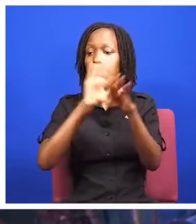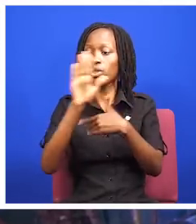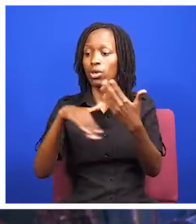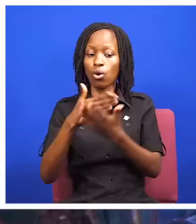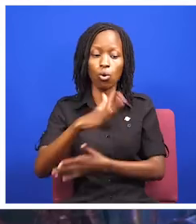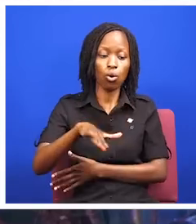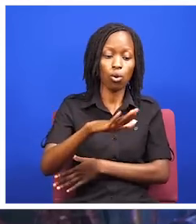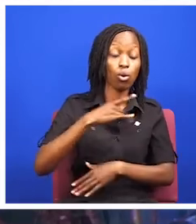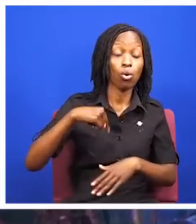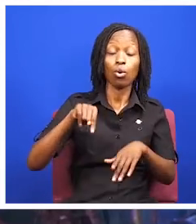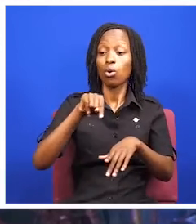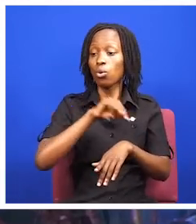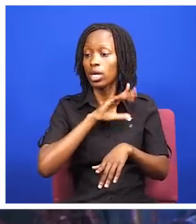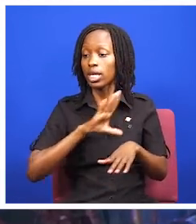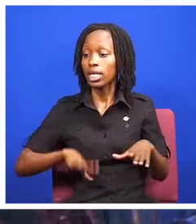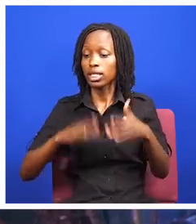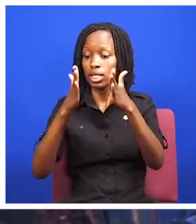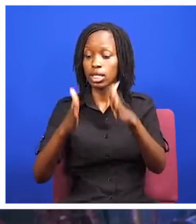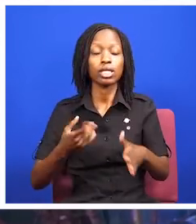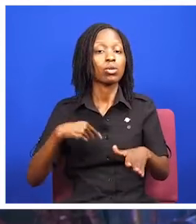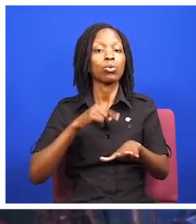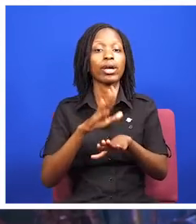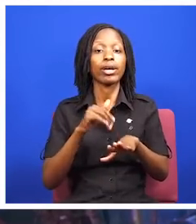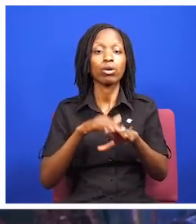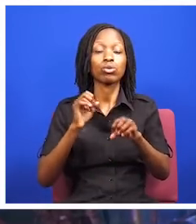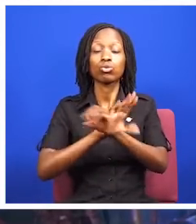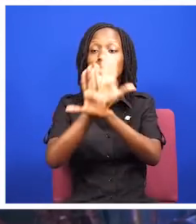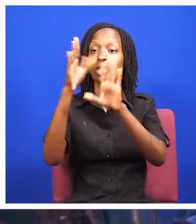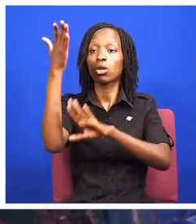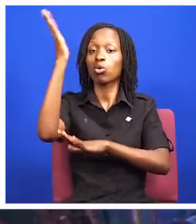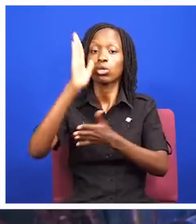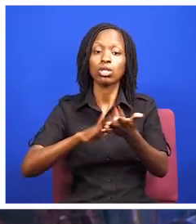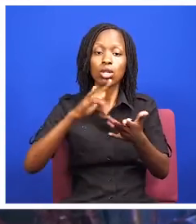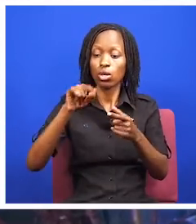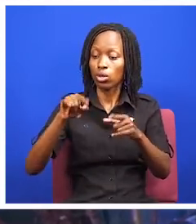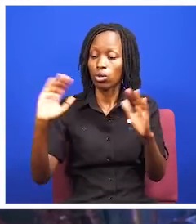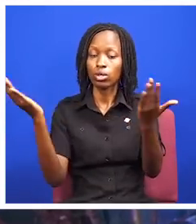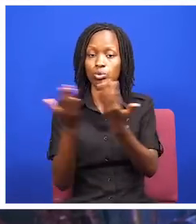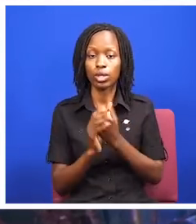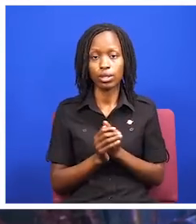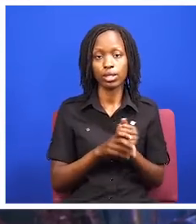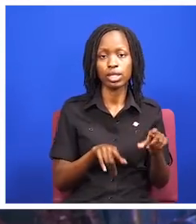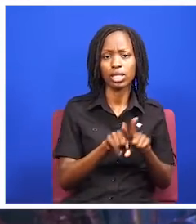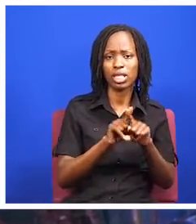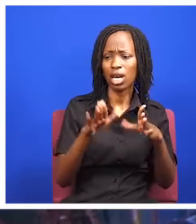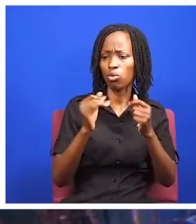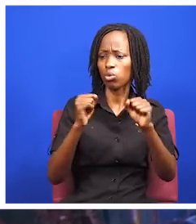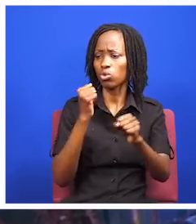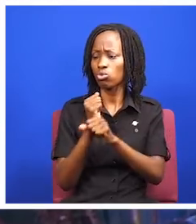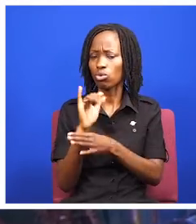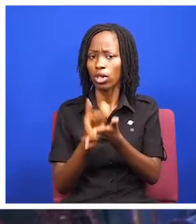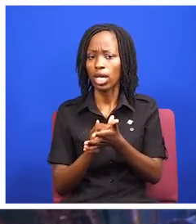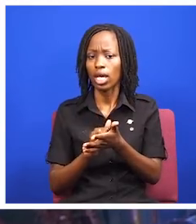place, we as Christians have been called to radiate God's glory to this world. And how do